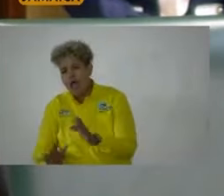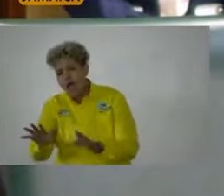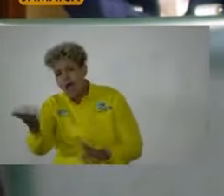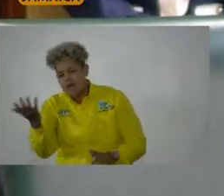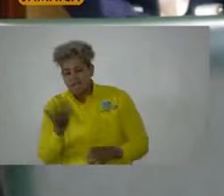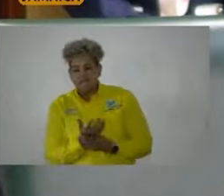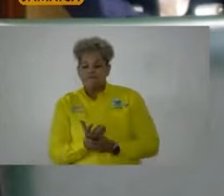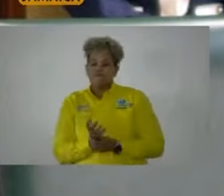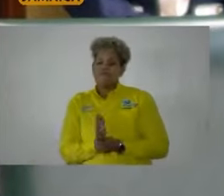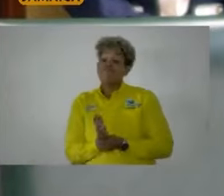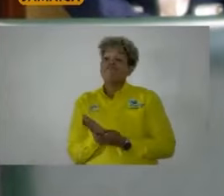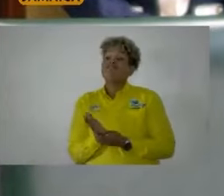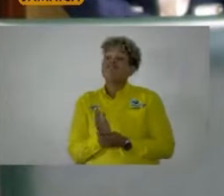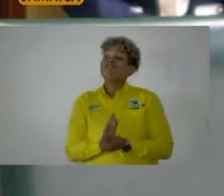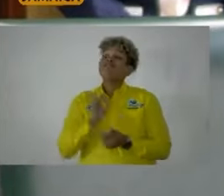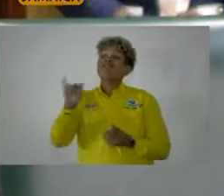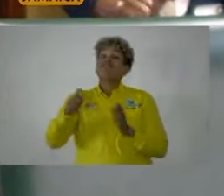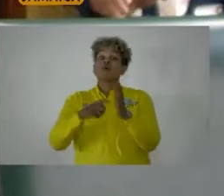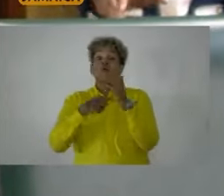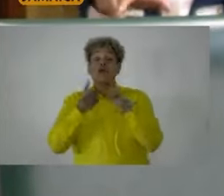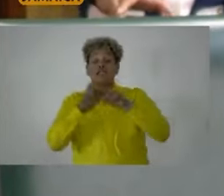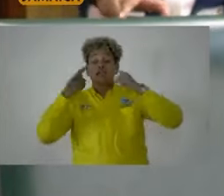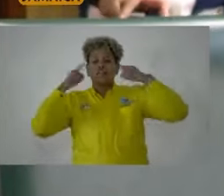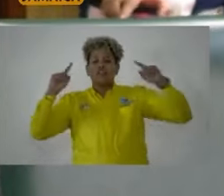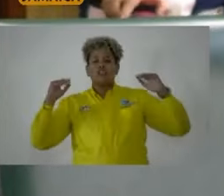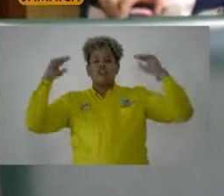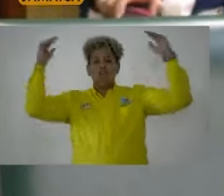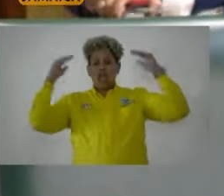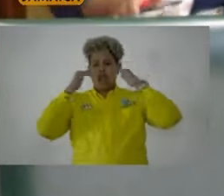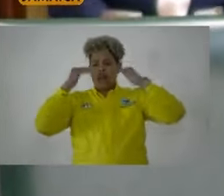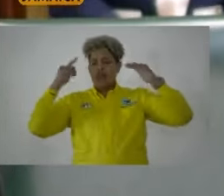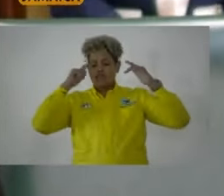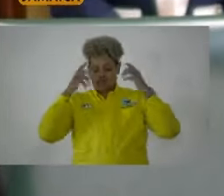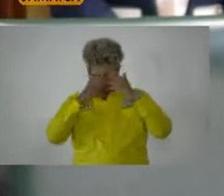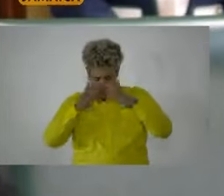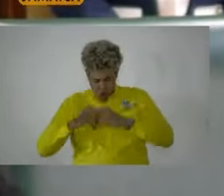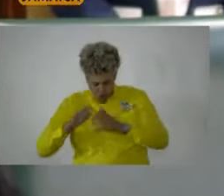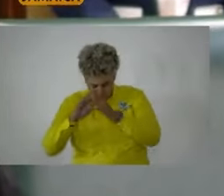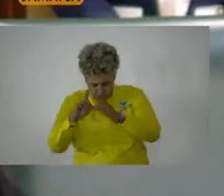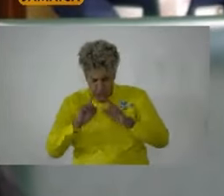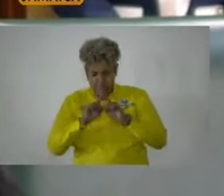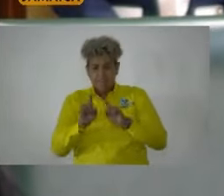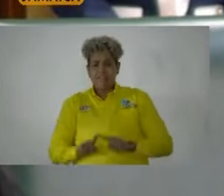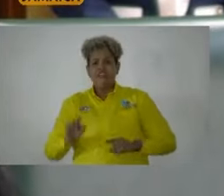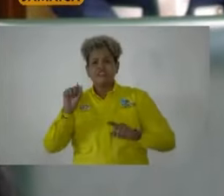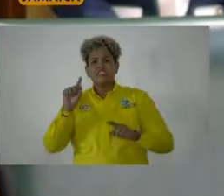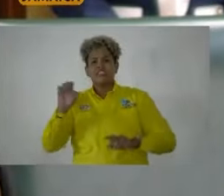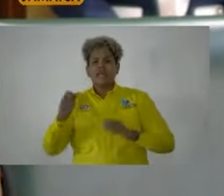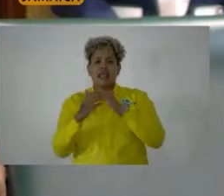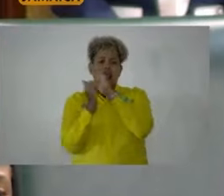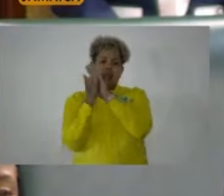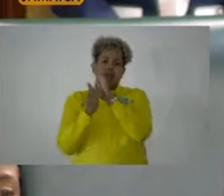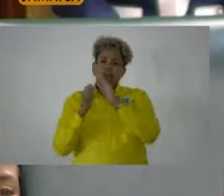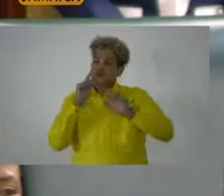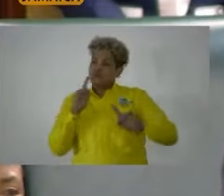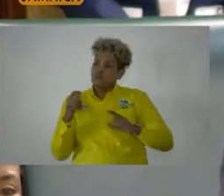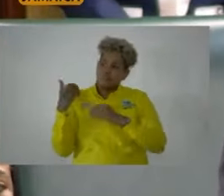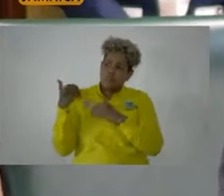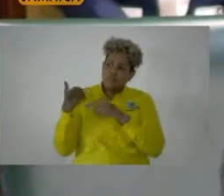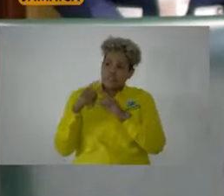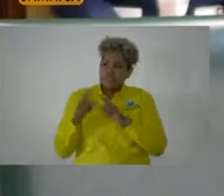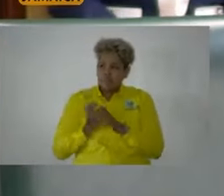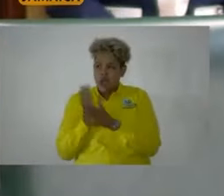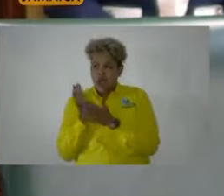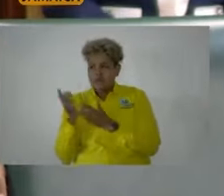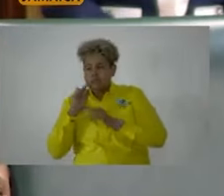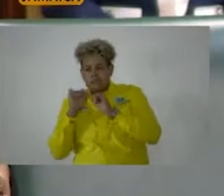supply. And that requires achieving a high level of cohesion among the various state agencies that have responsibility for different